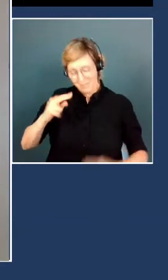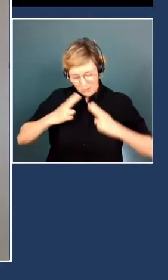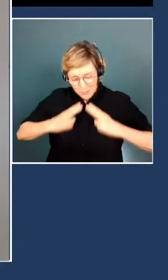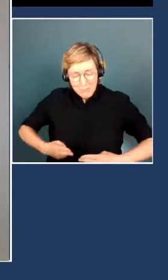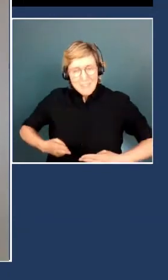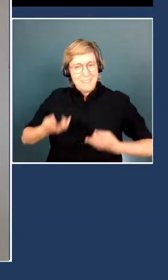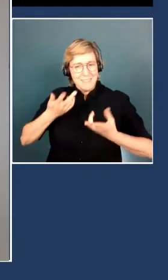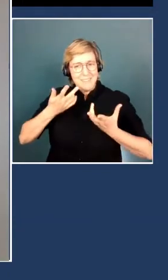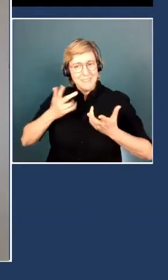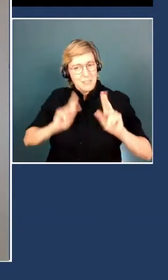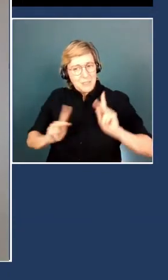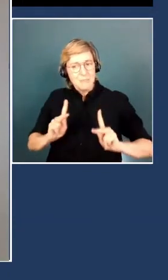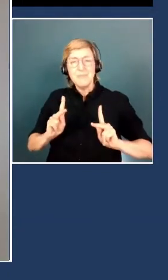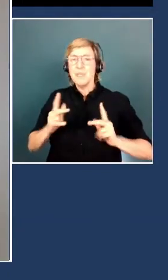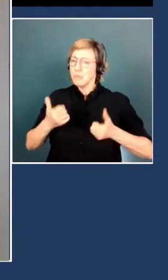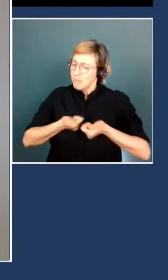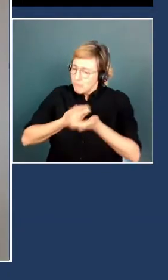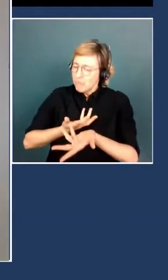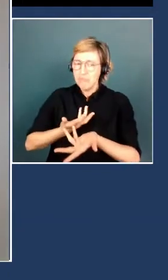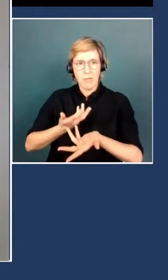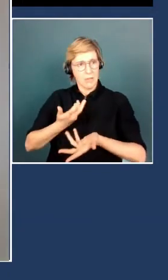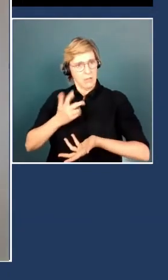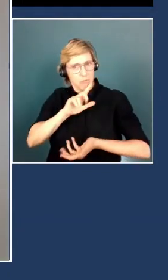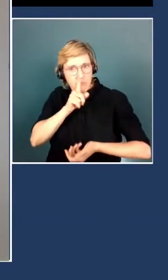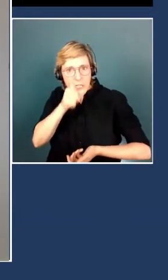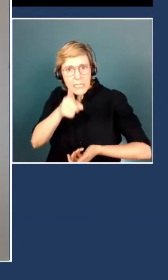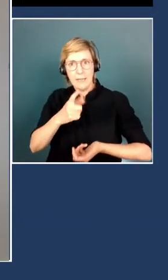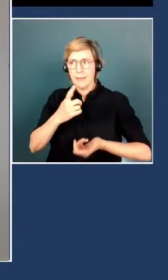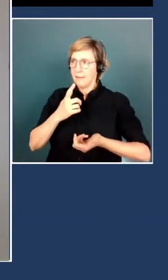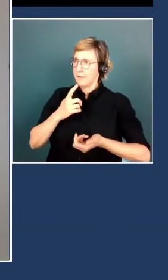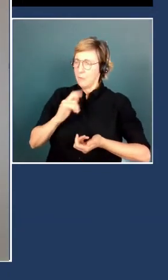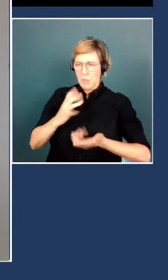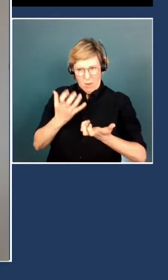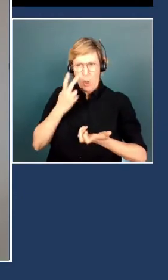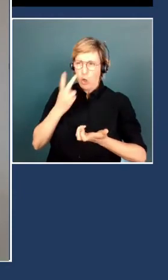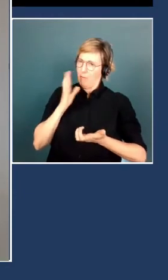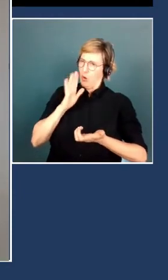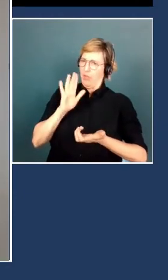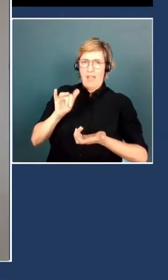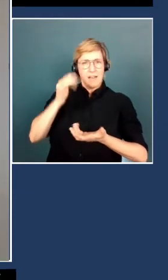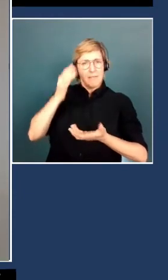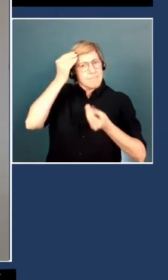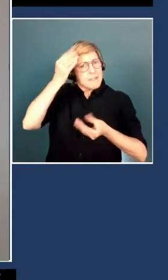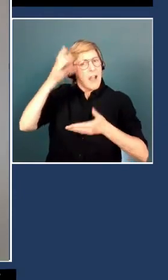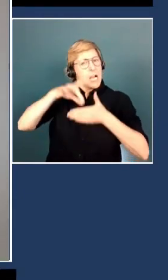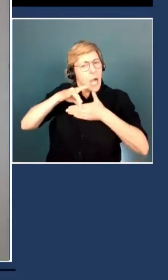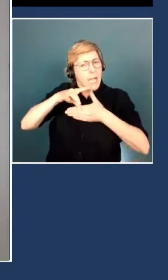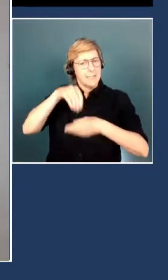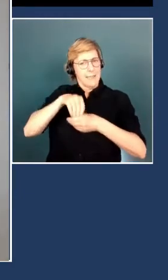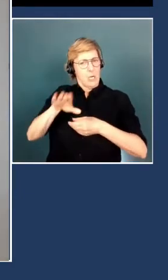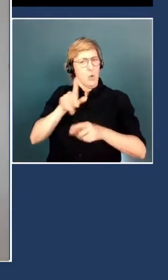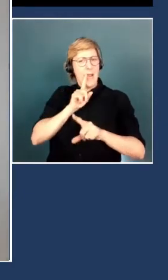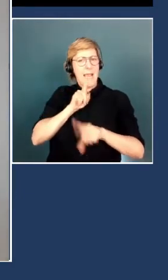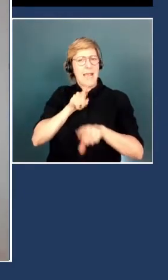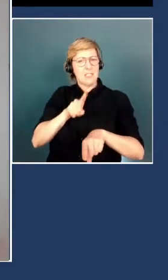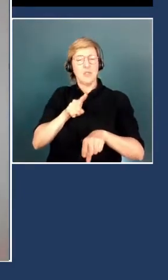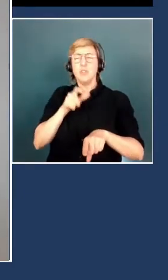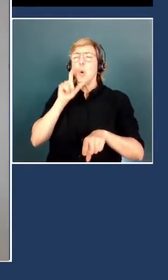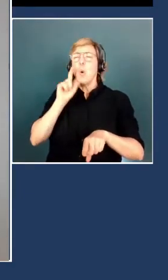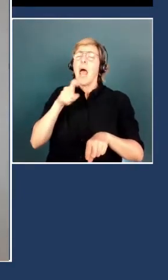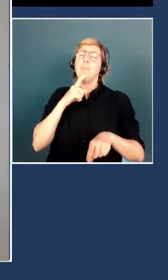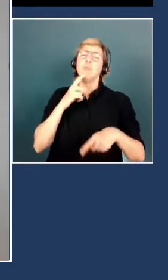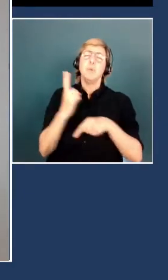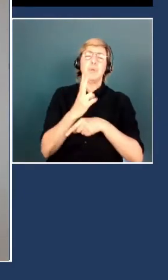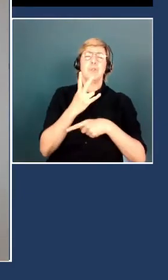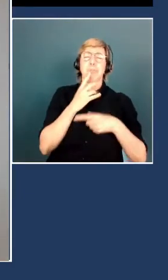content of your answers. We don't want it to be perfect or using all of this elaborate language